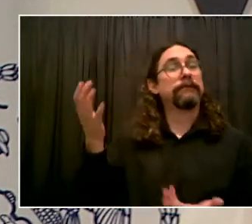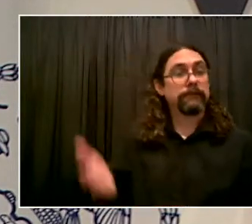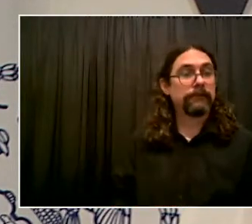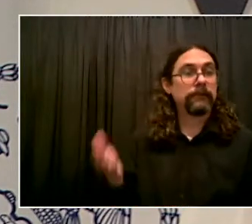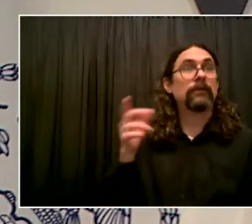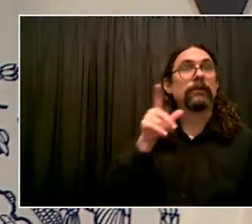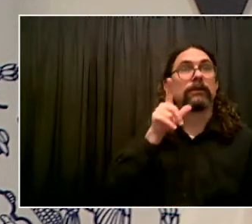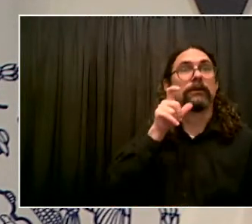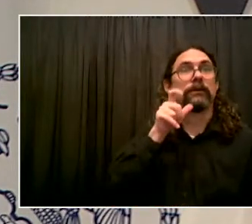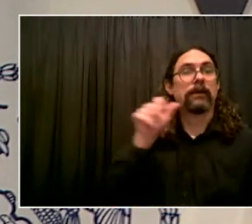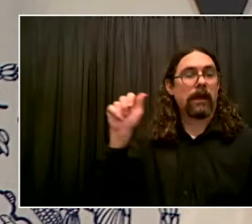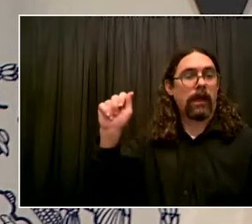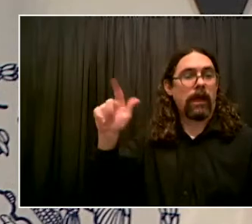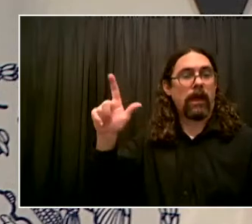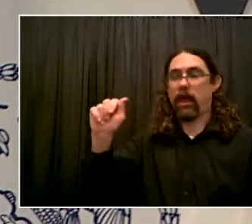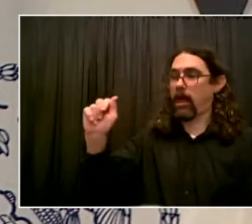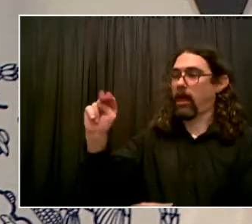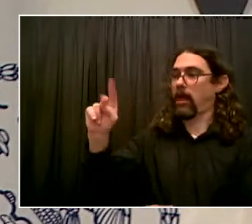Thank you, Mr. Mayor.